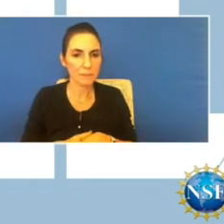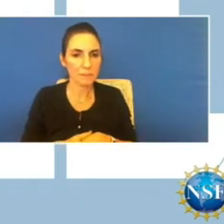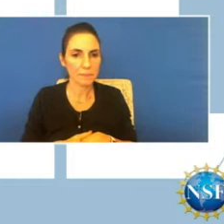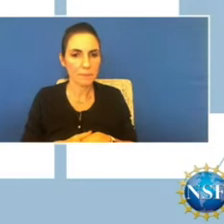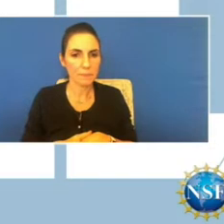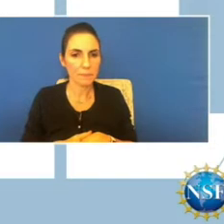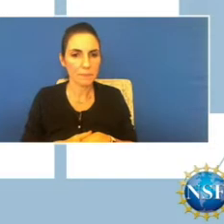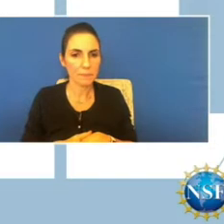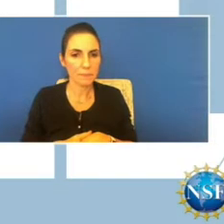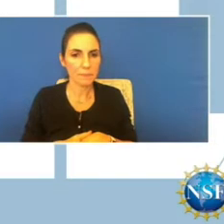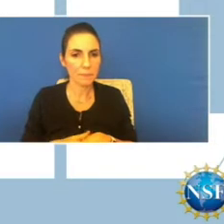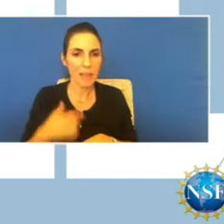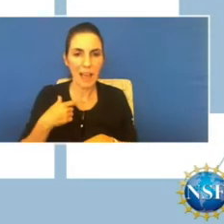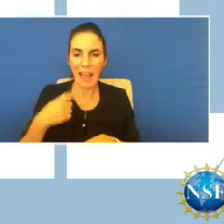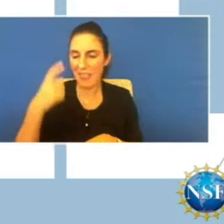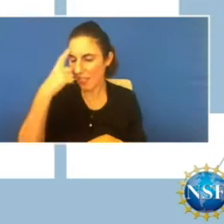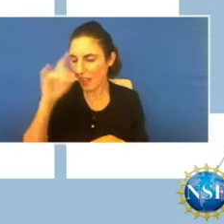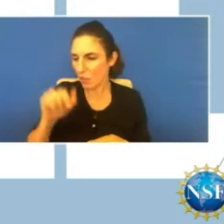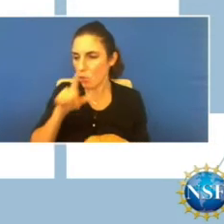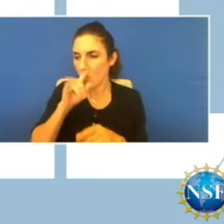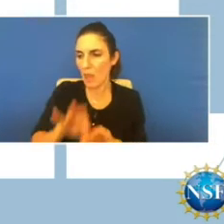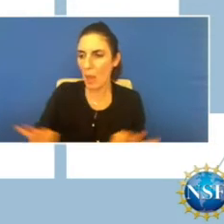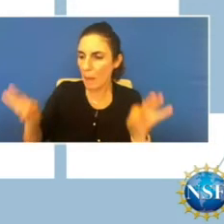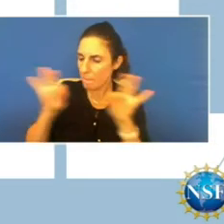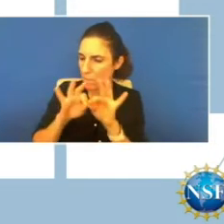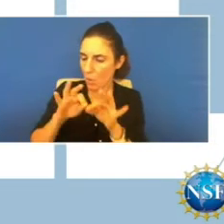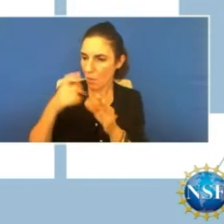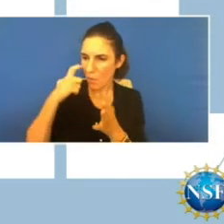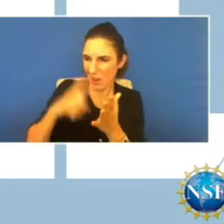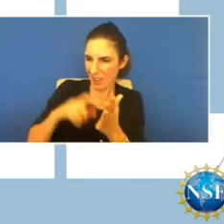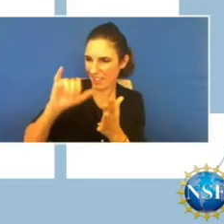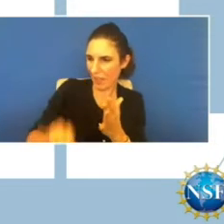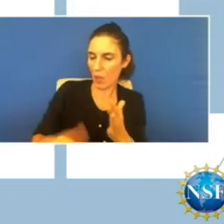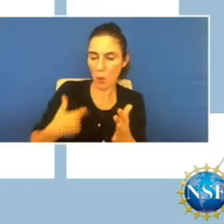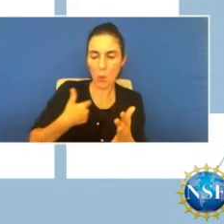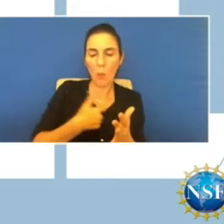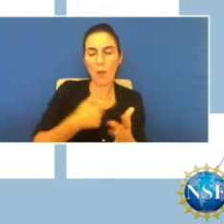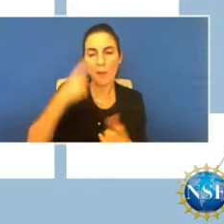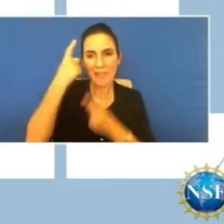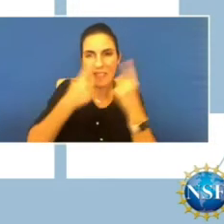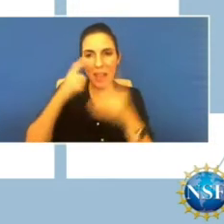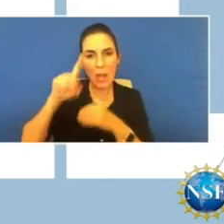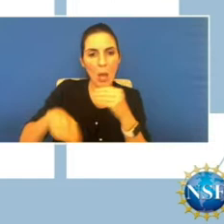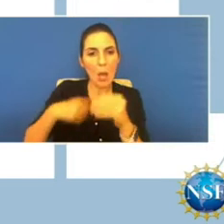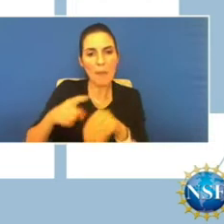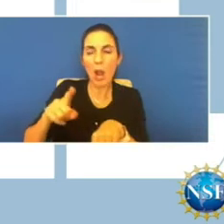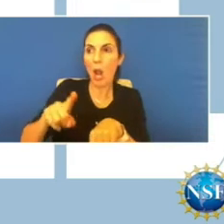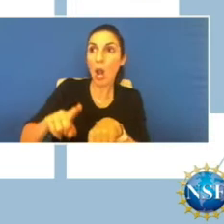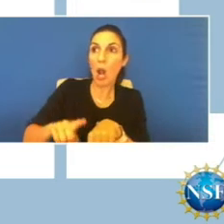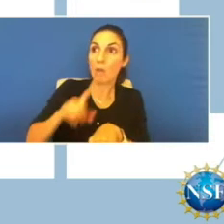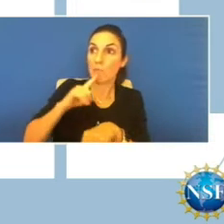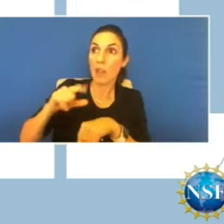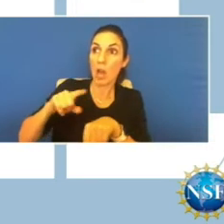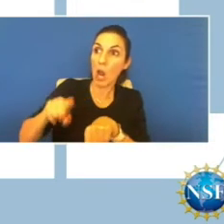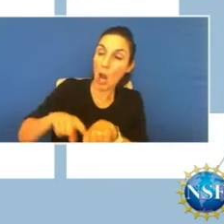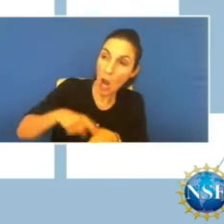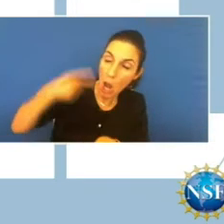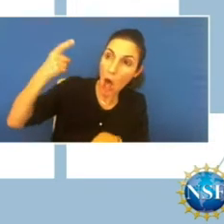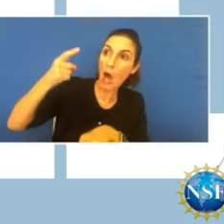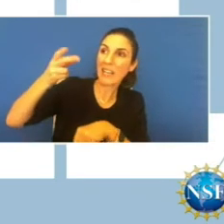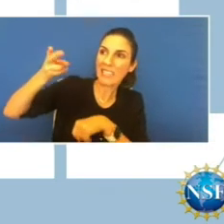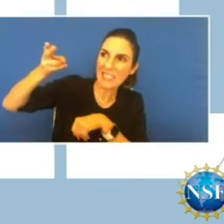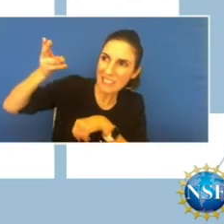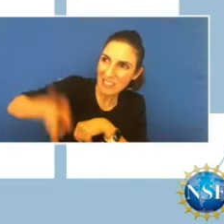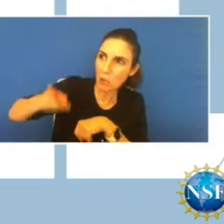Appreciate it and think it's important to recognize that when we're thinking about these things, we are both thinking about the kind of long histories and foundings of